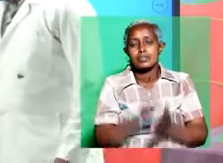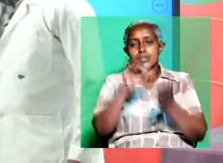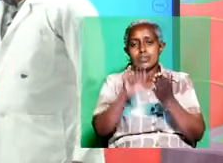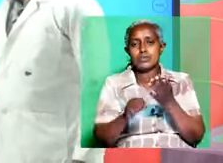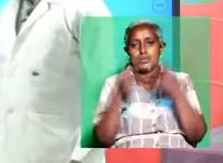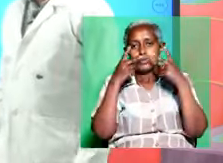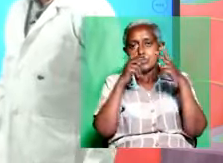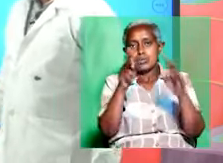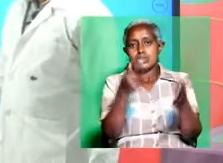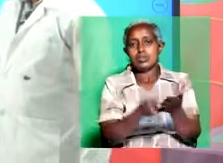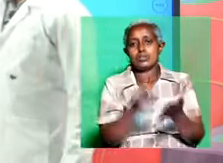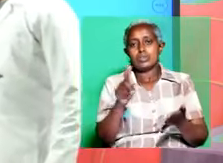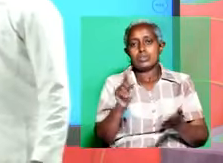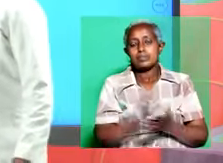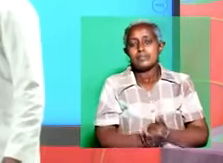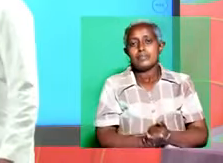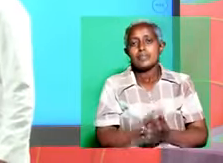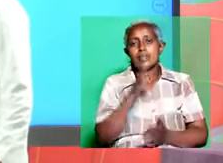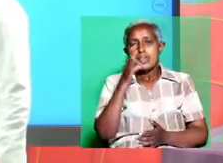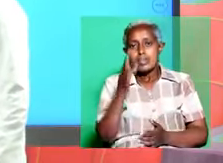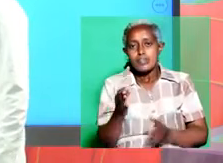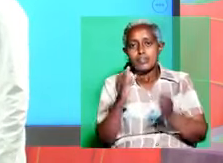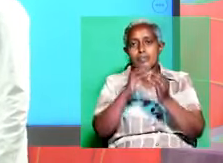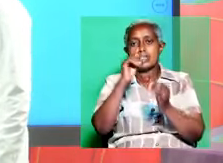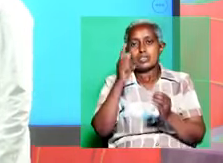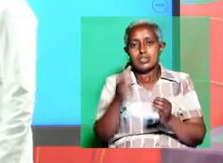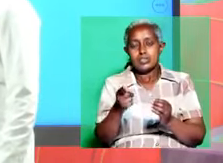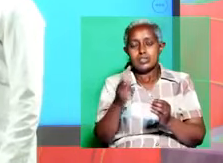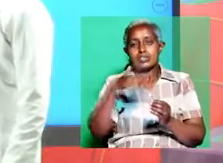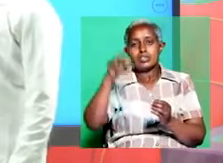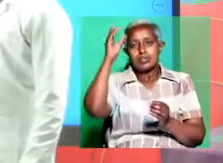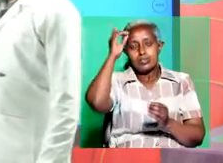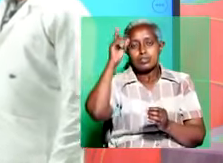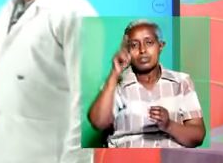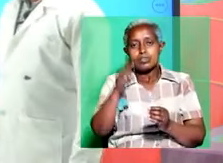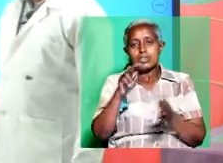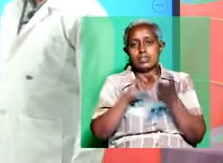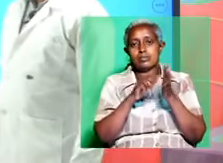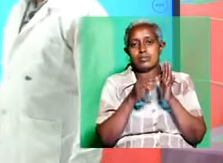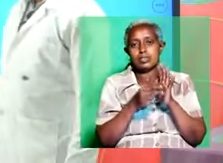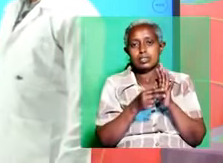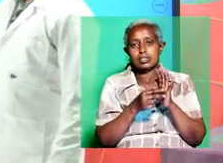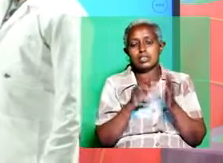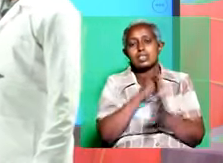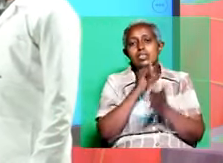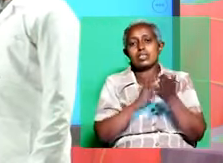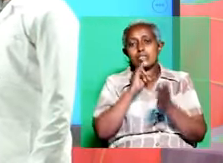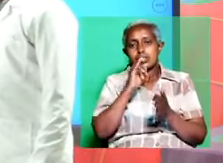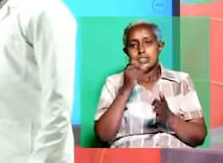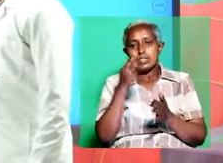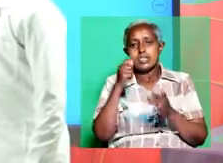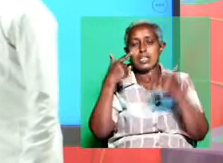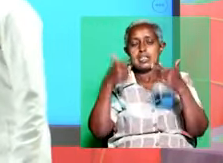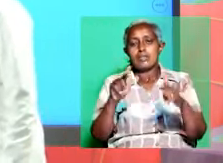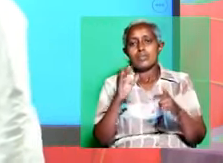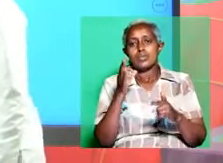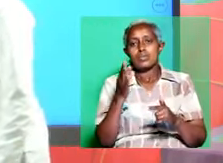So look this one. F plus g derivative of x, this means it is the limit